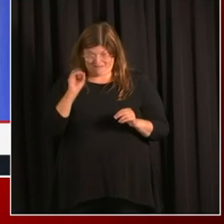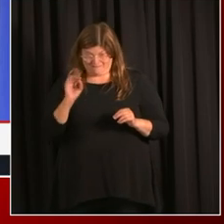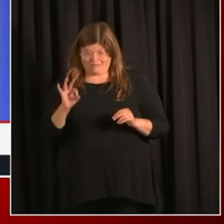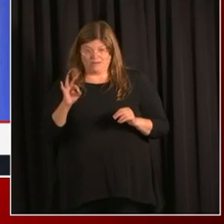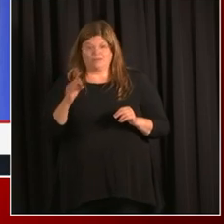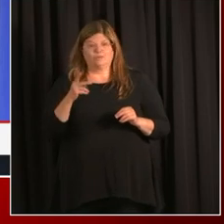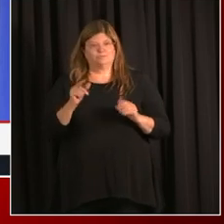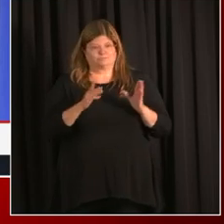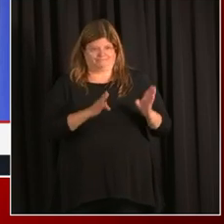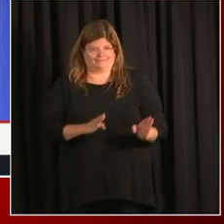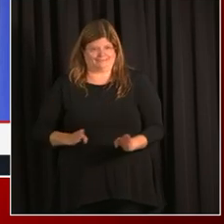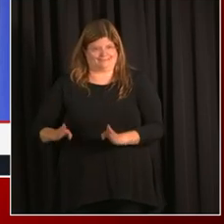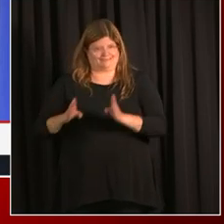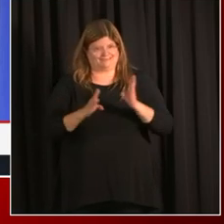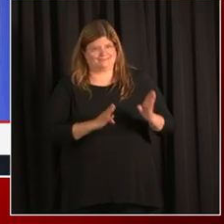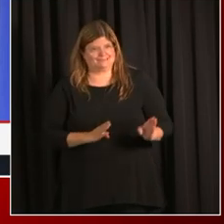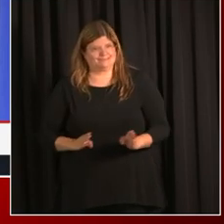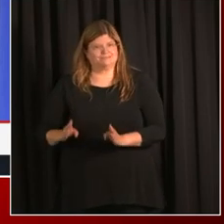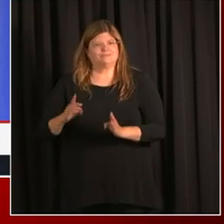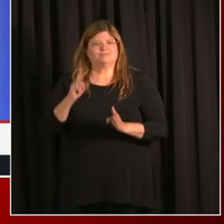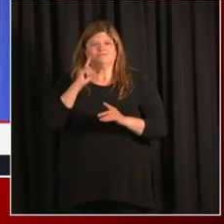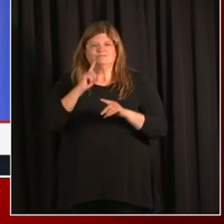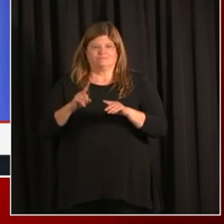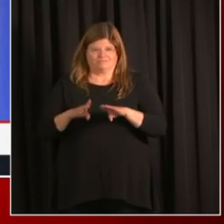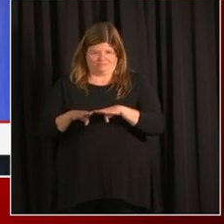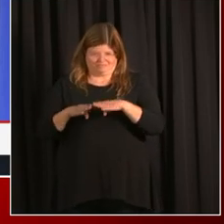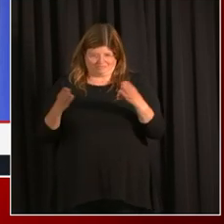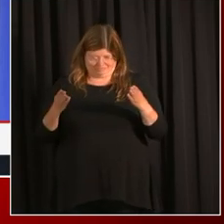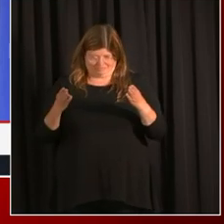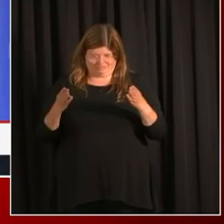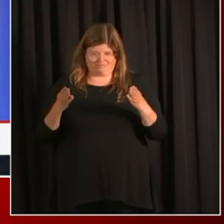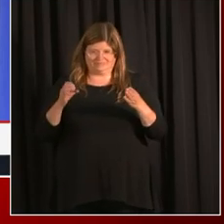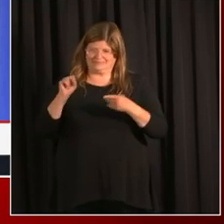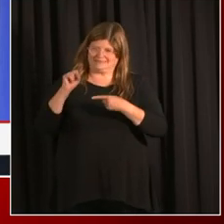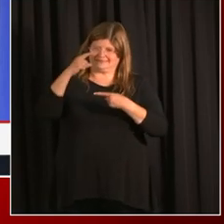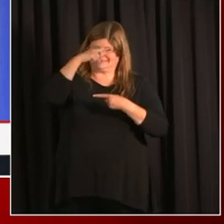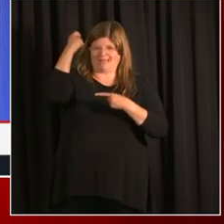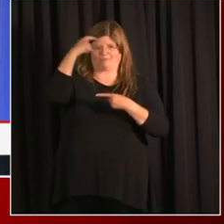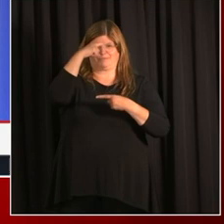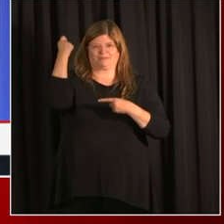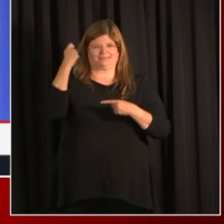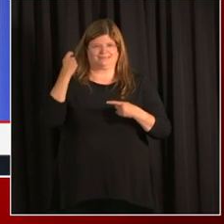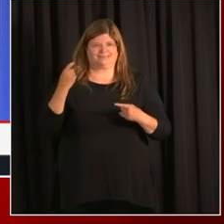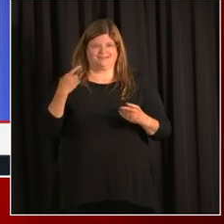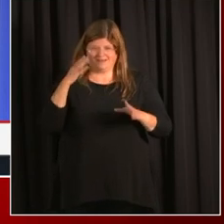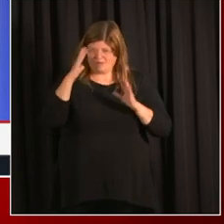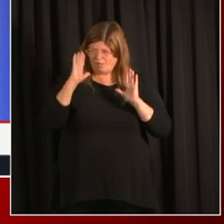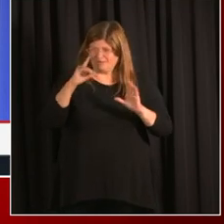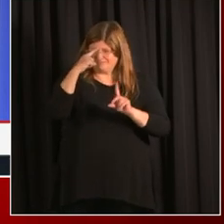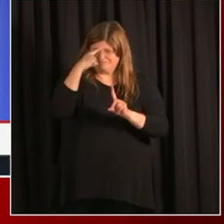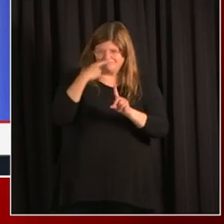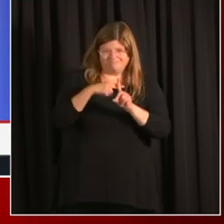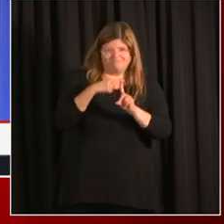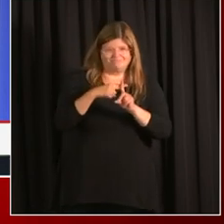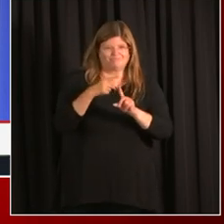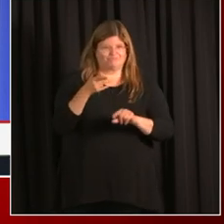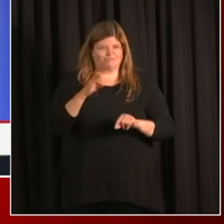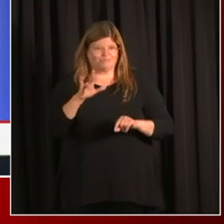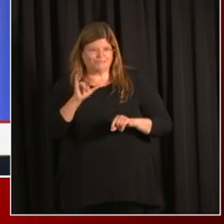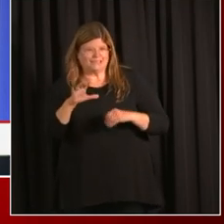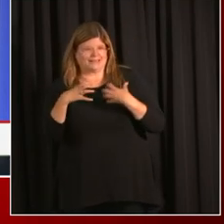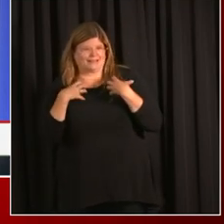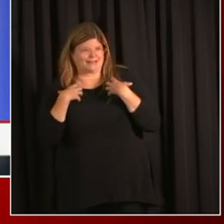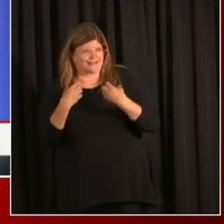pools were prepped for the opening of pool season because we had great optimism that our public health indicators would move in the